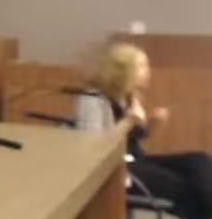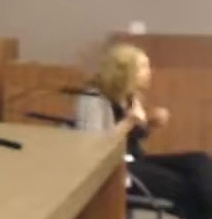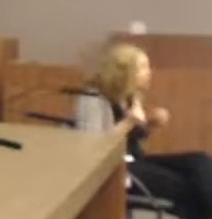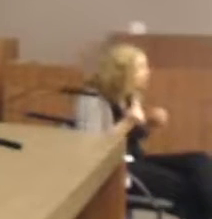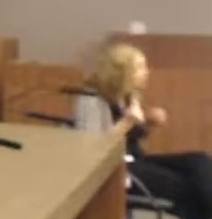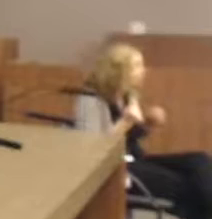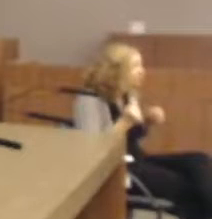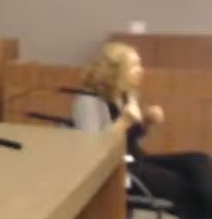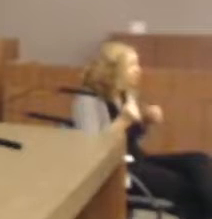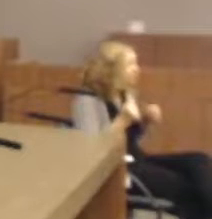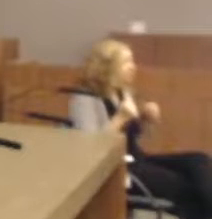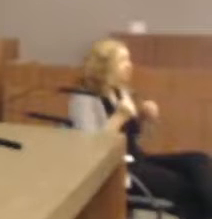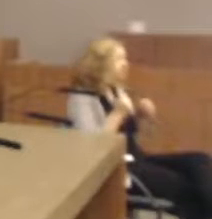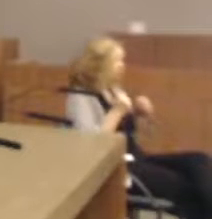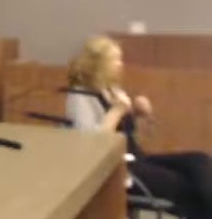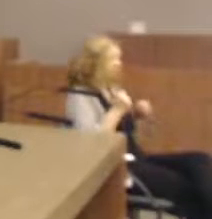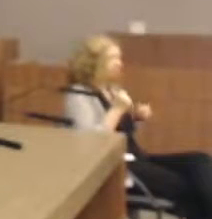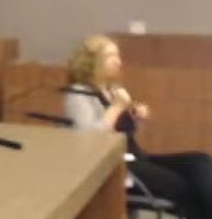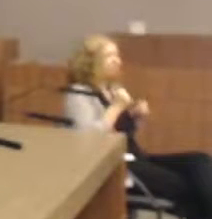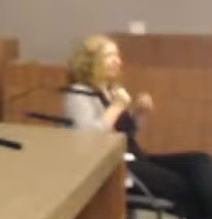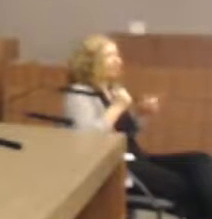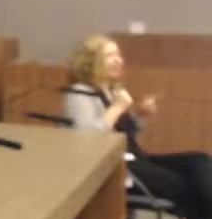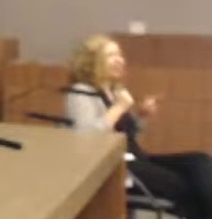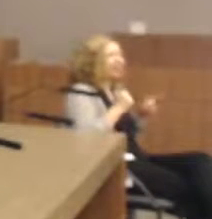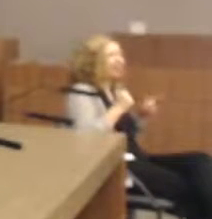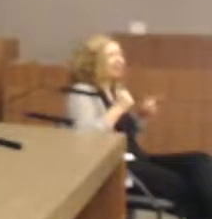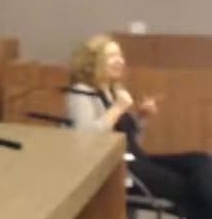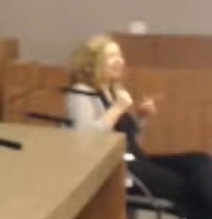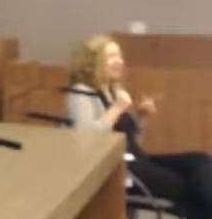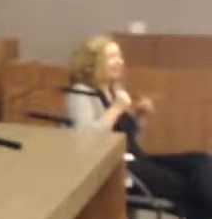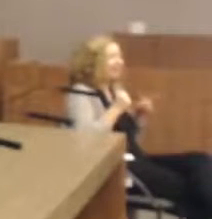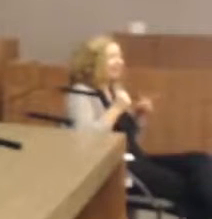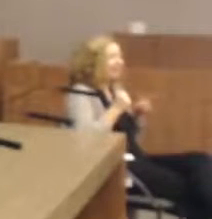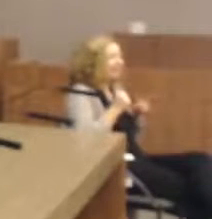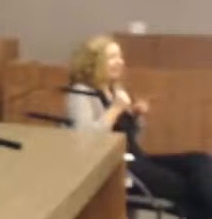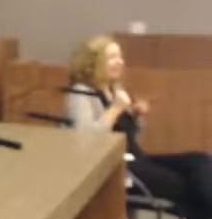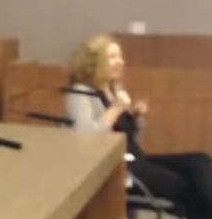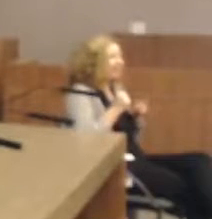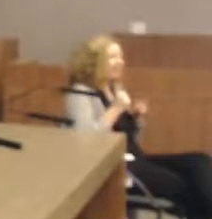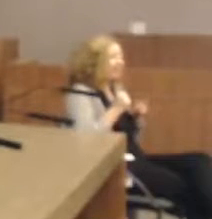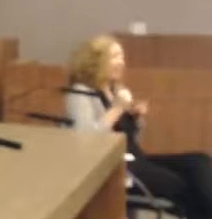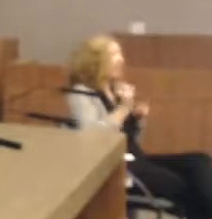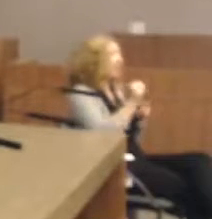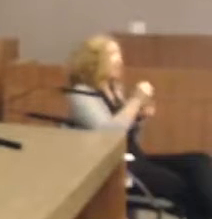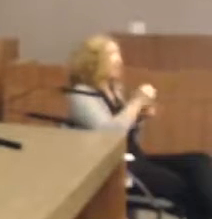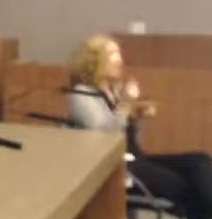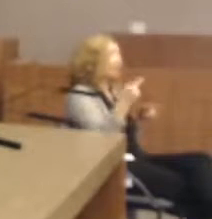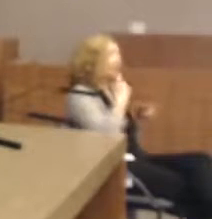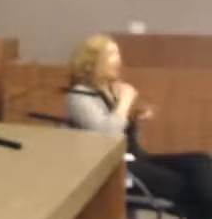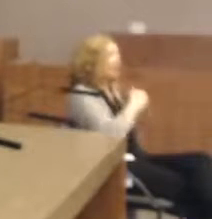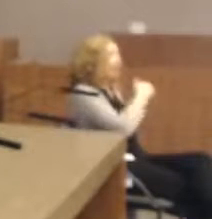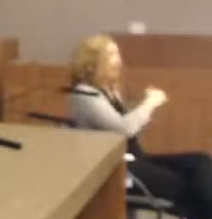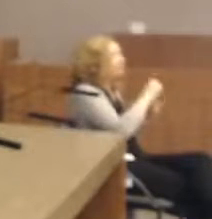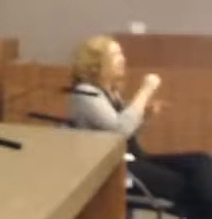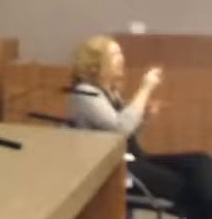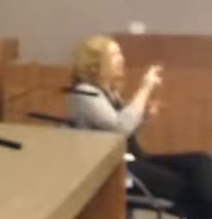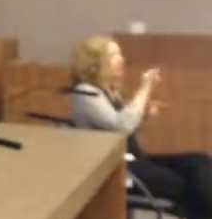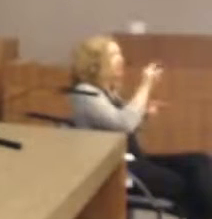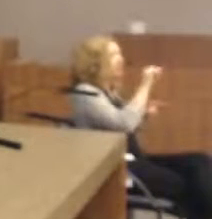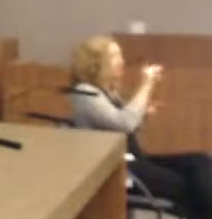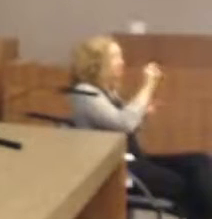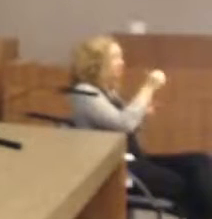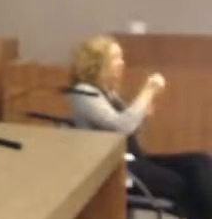that feeling that you just get because you're scared or you're worried or something happens, the hairs on your arm stand